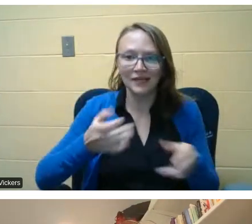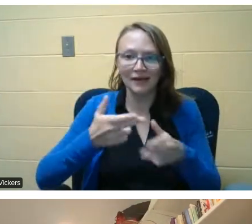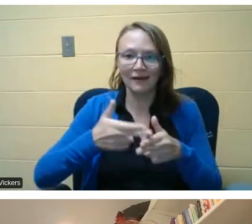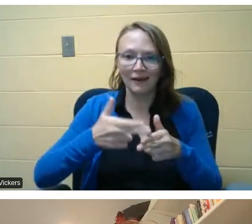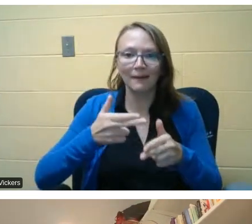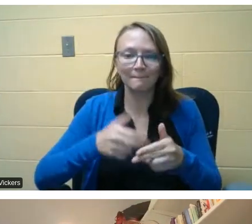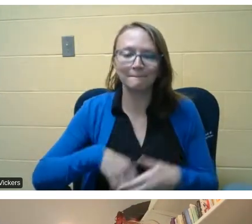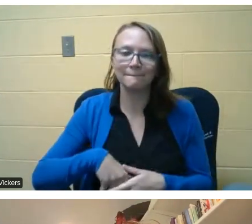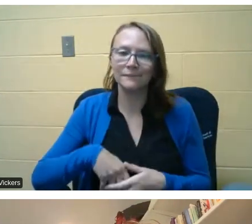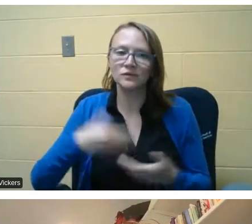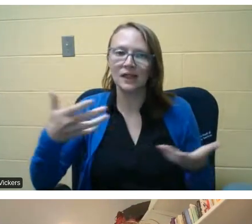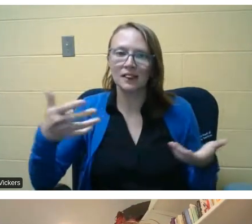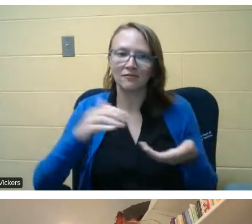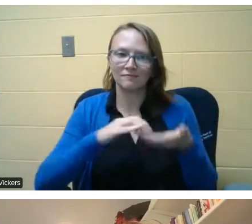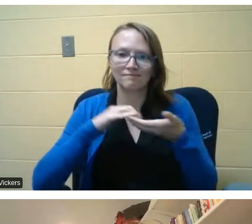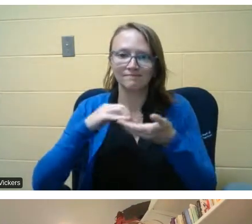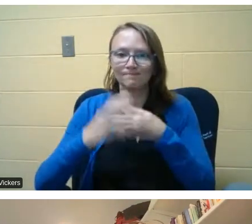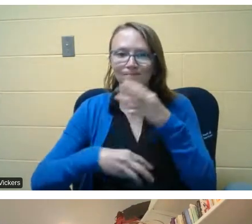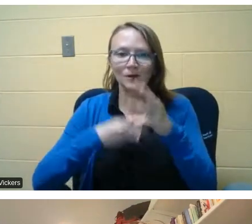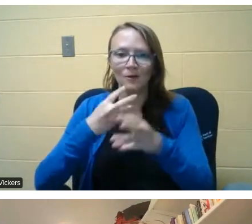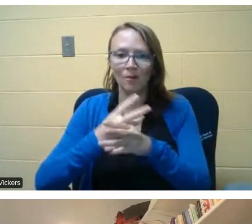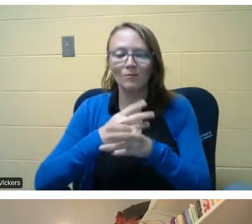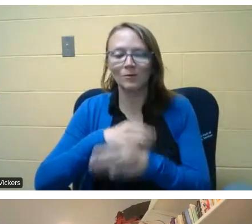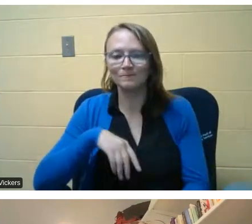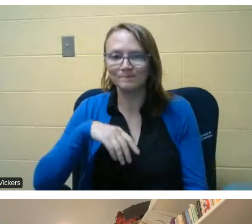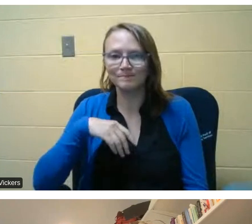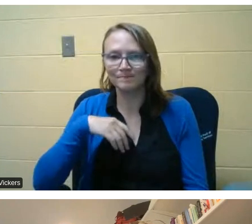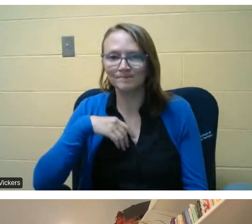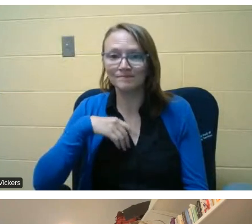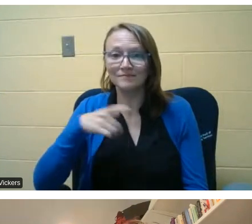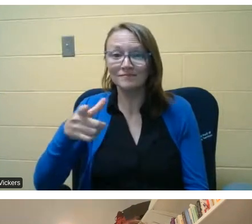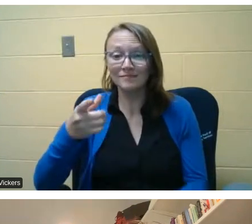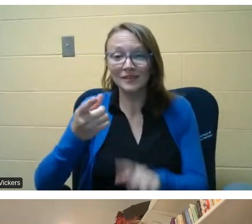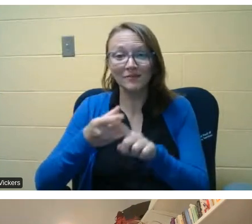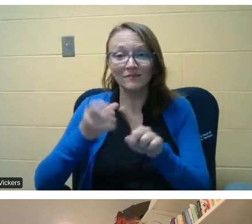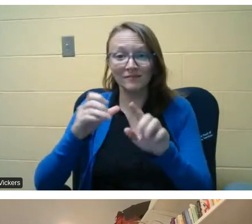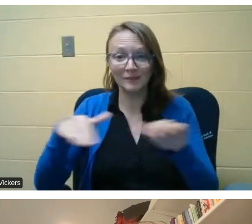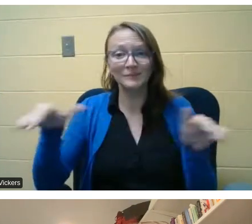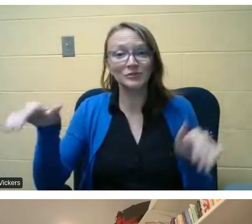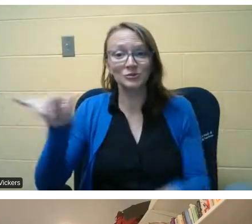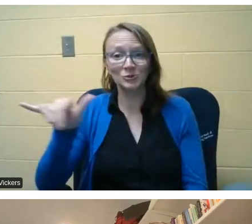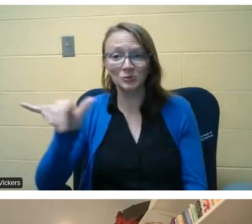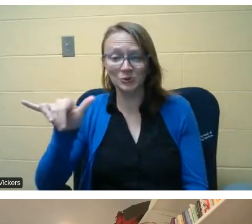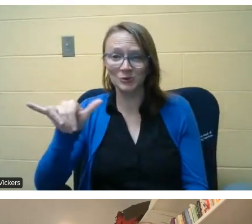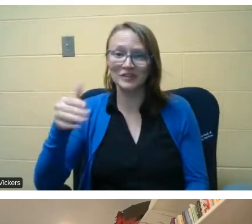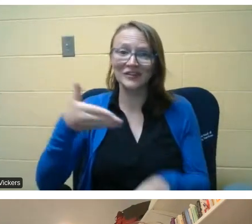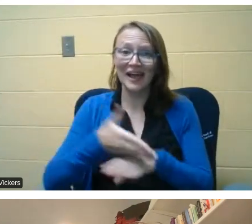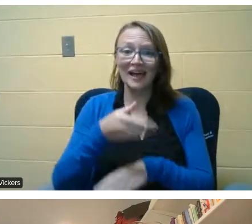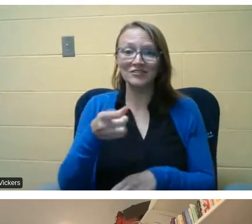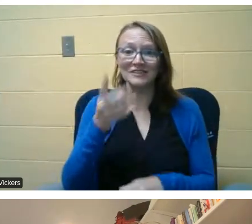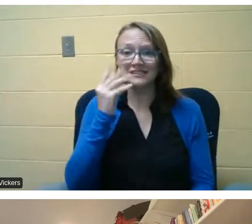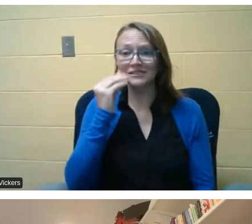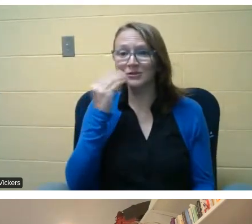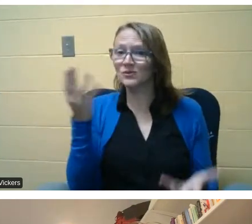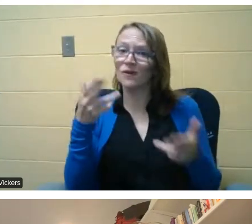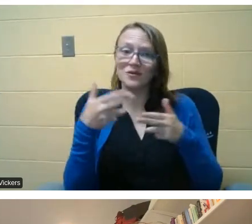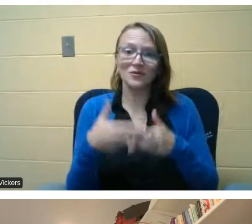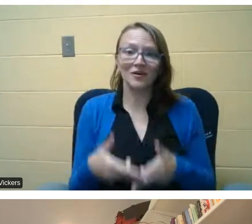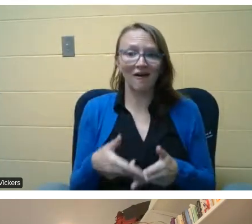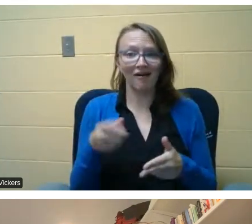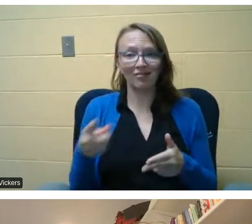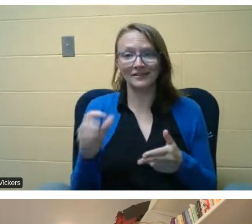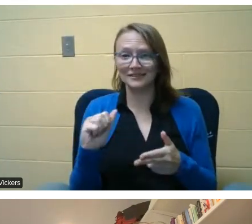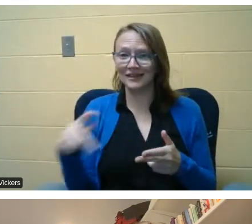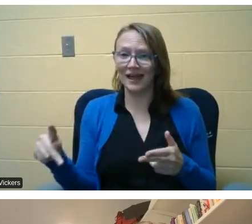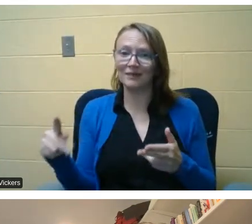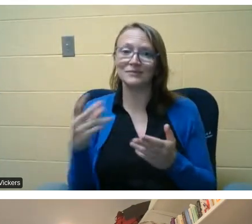partners. Yeah, from children too, like interviewing children, after this experience, how would you call it? And they were